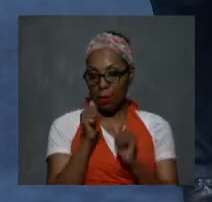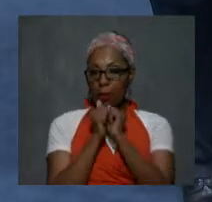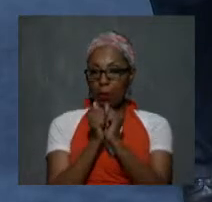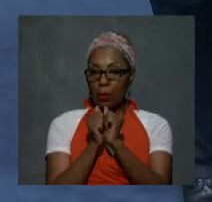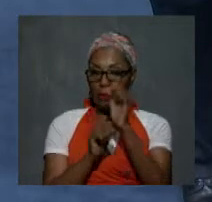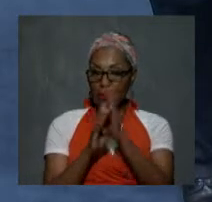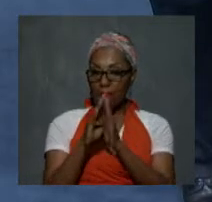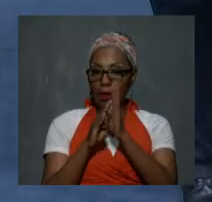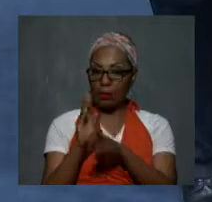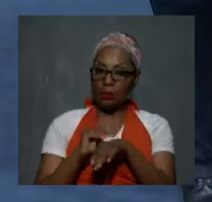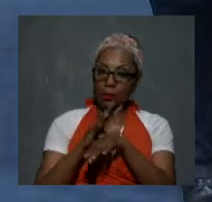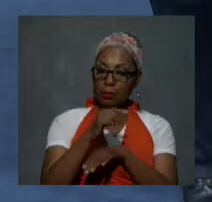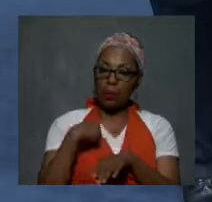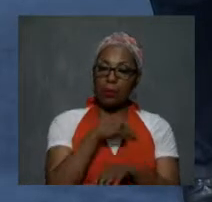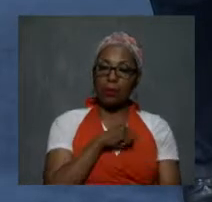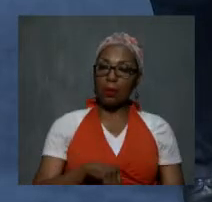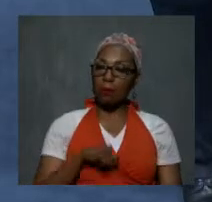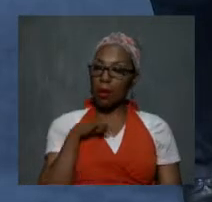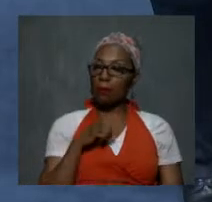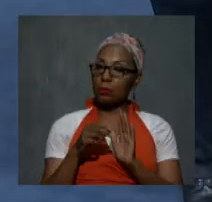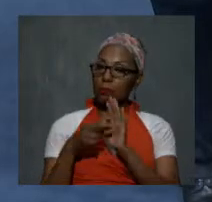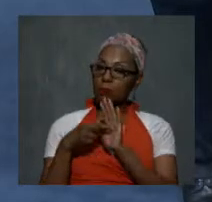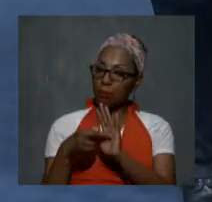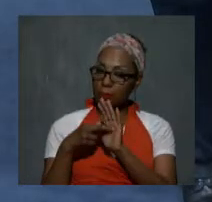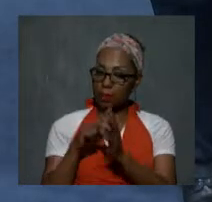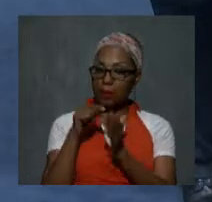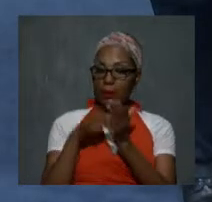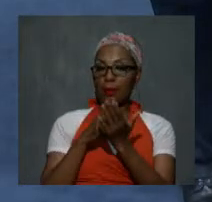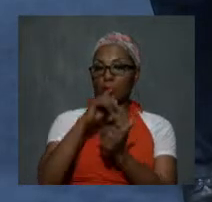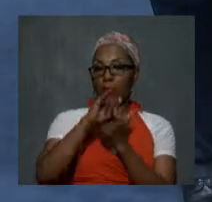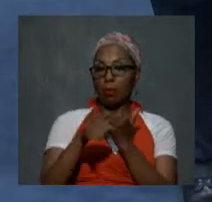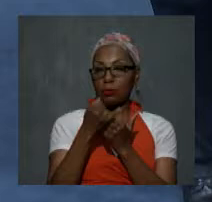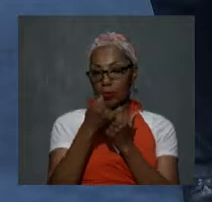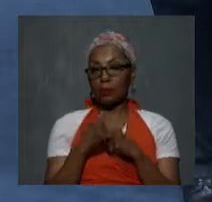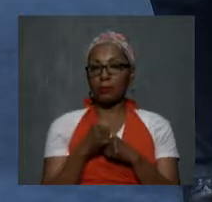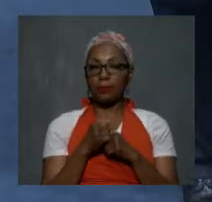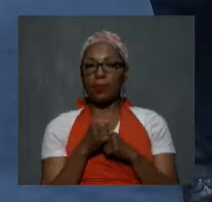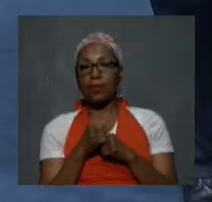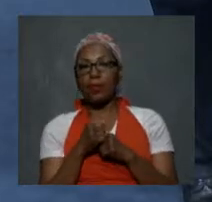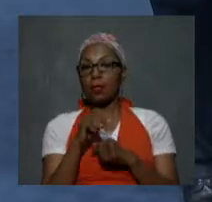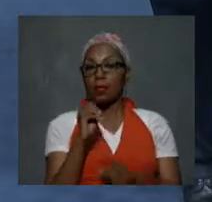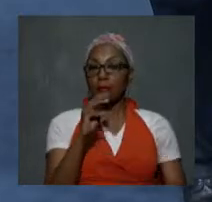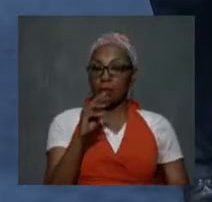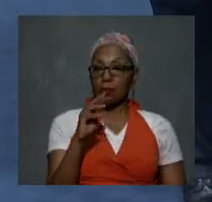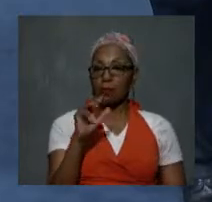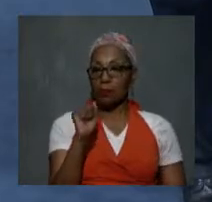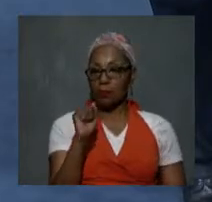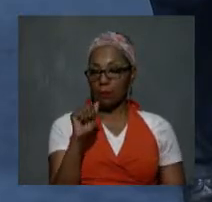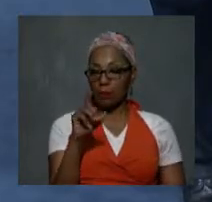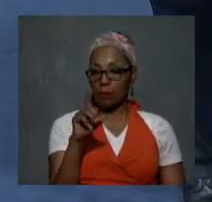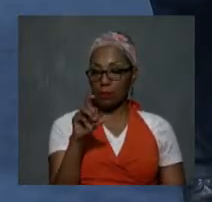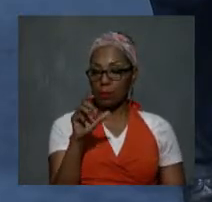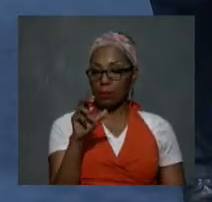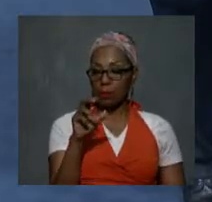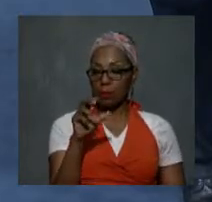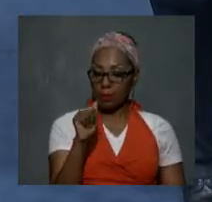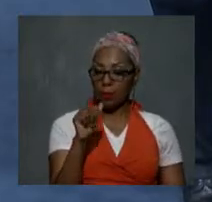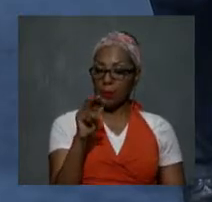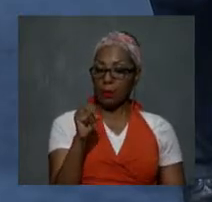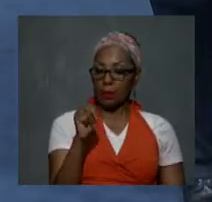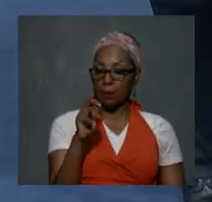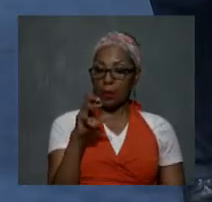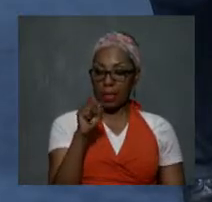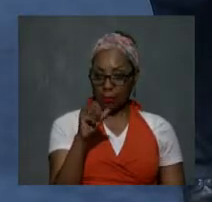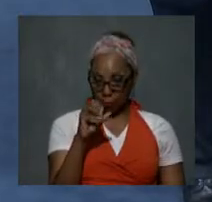very proud to be representing this project on behalf of Provident Realty Advisors. Mr. Chris Anderson here is with Provident